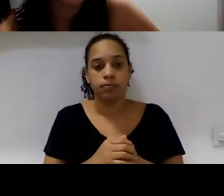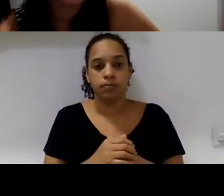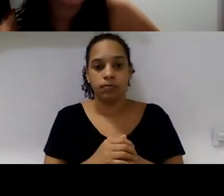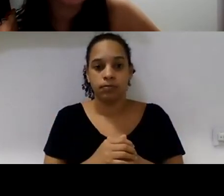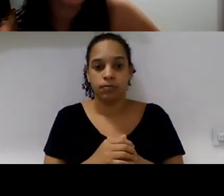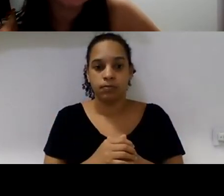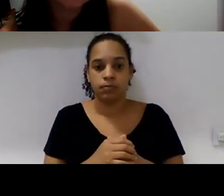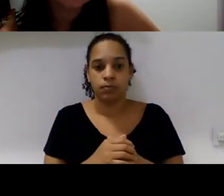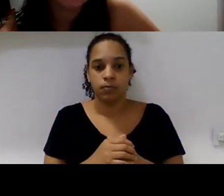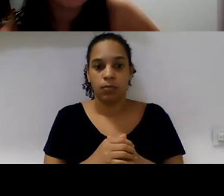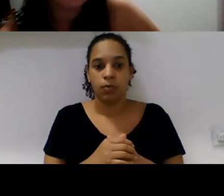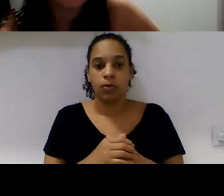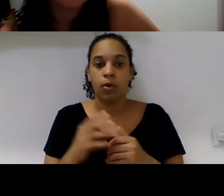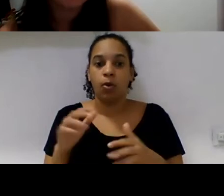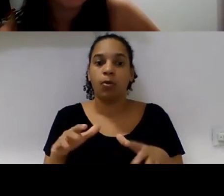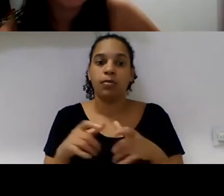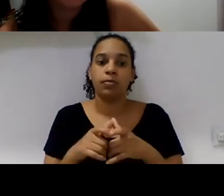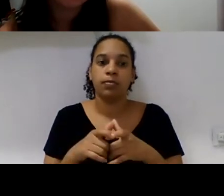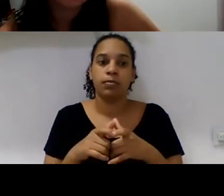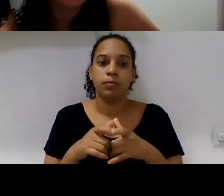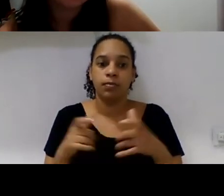I hope that answers the question, Larissa.